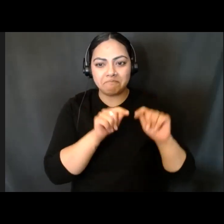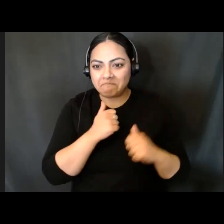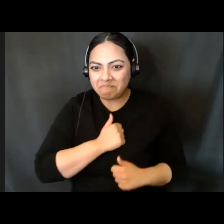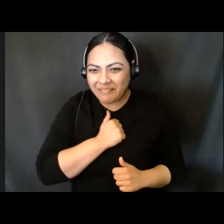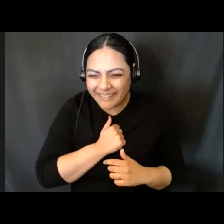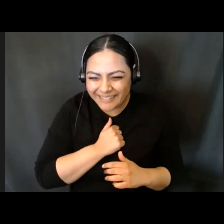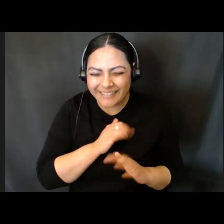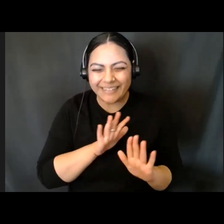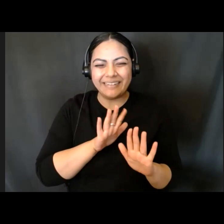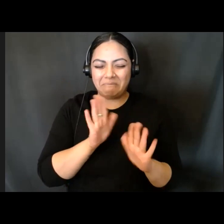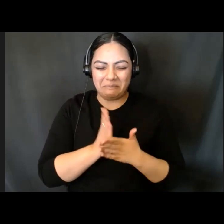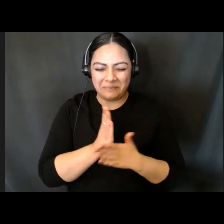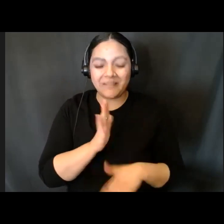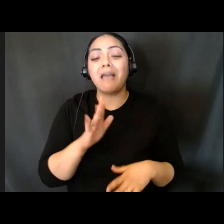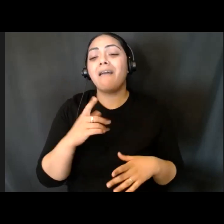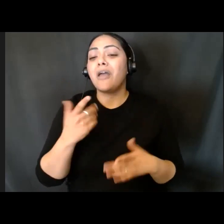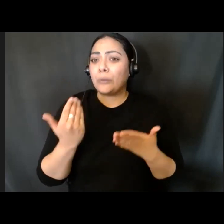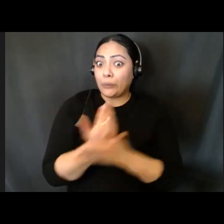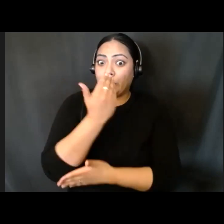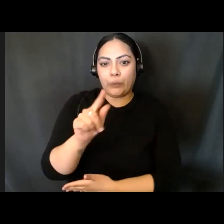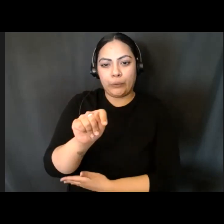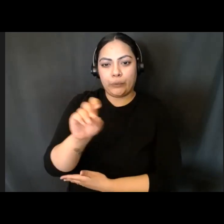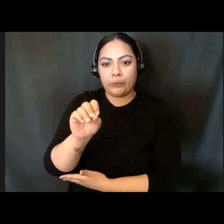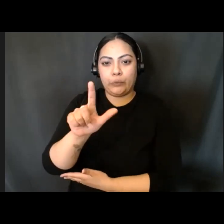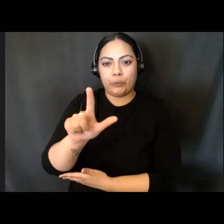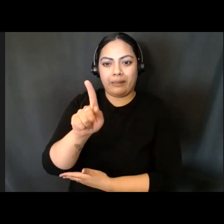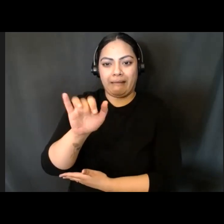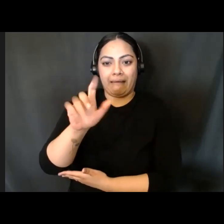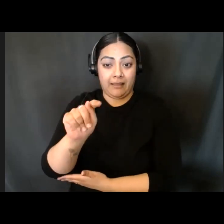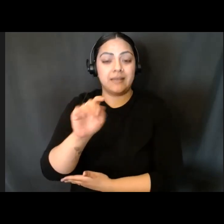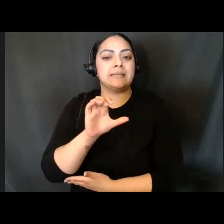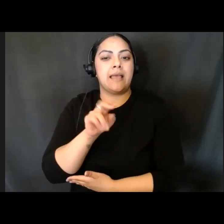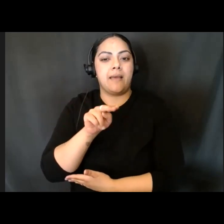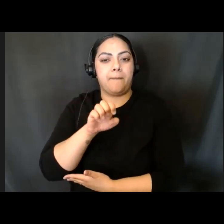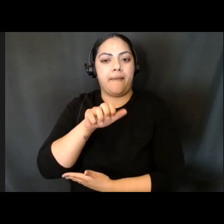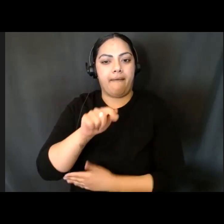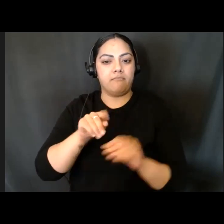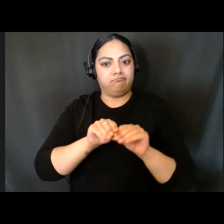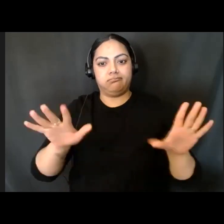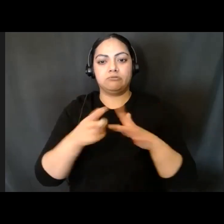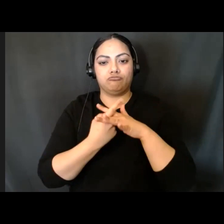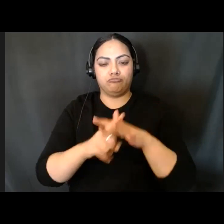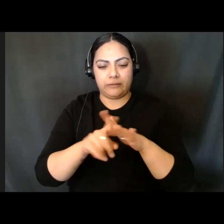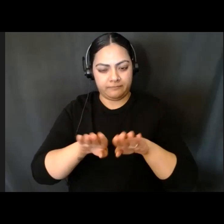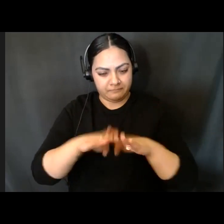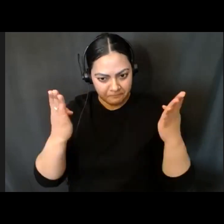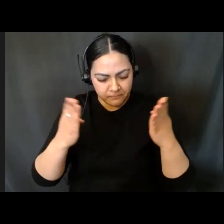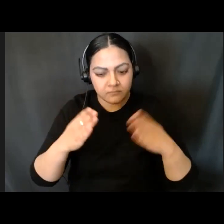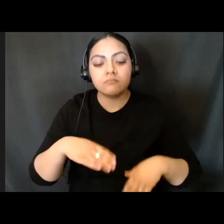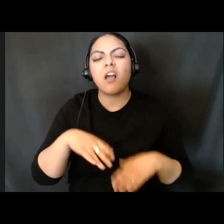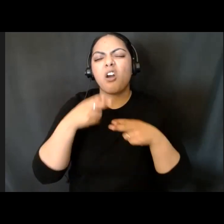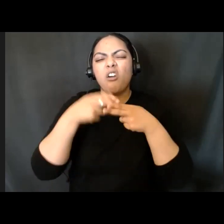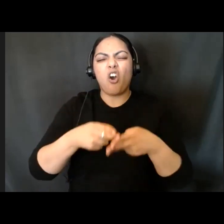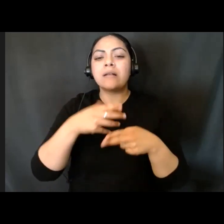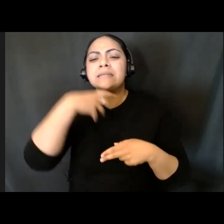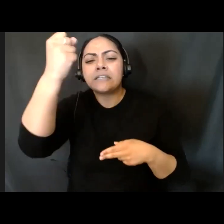okay. We're here to talk about a brand new toolkit that CNPEA is launching, which is called Seniors Leading Change, How to Build